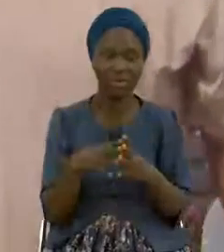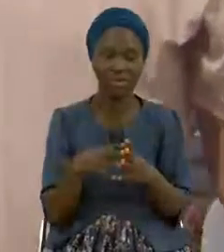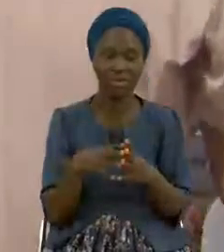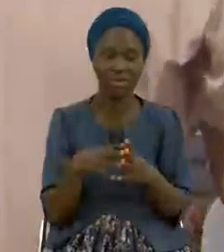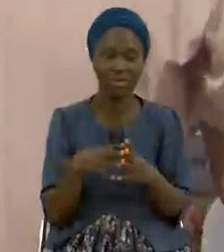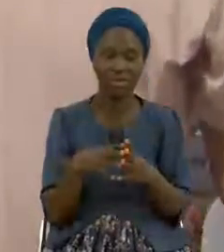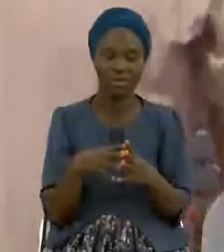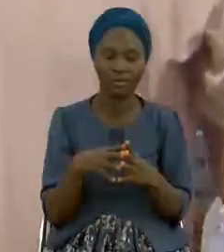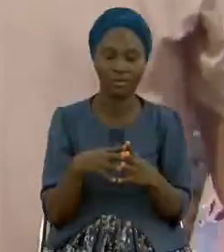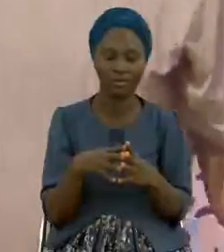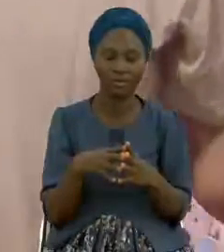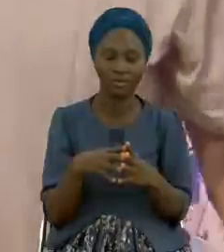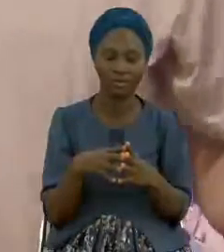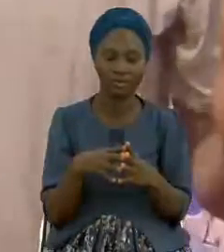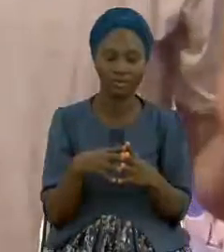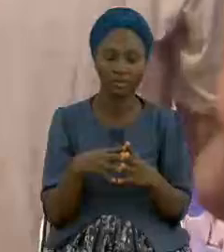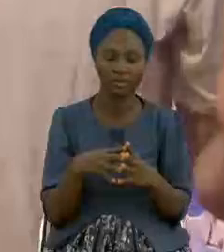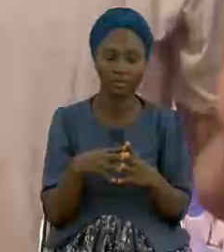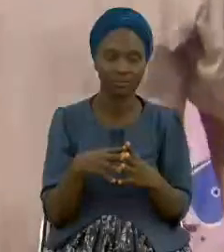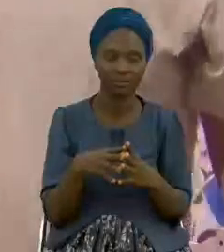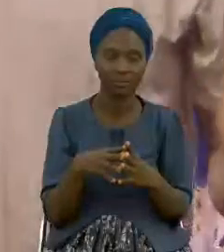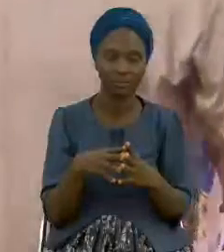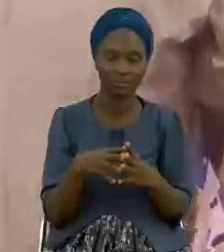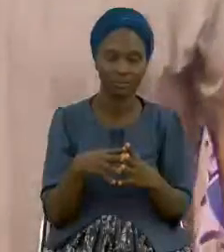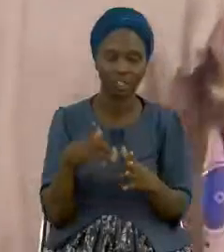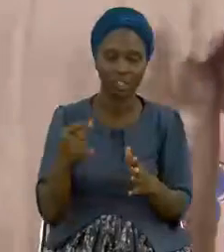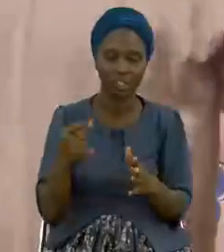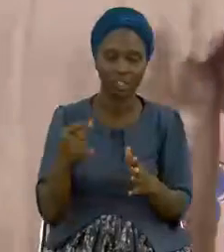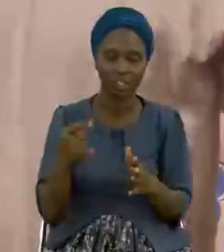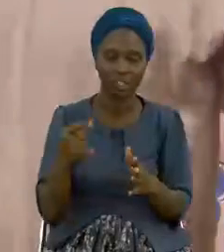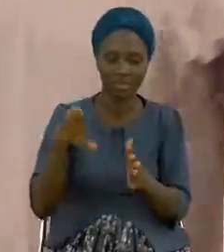The mortification of self